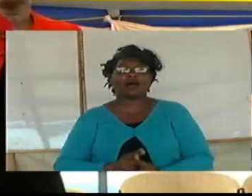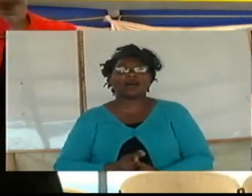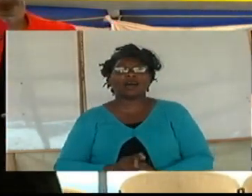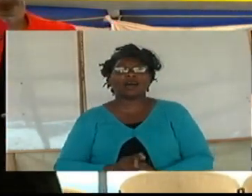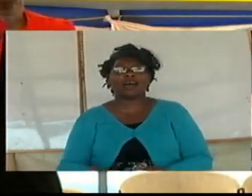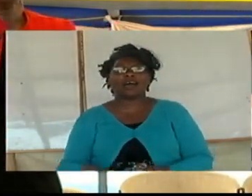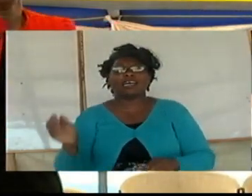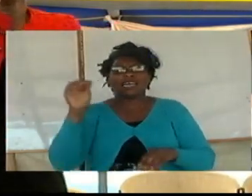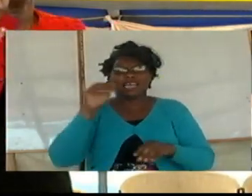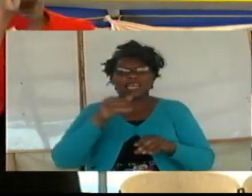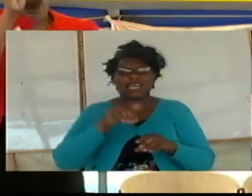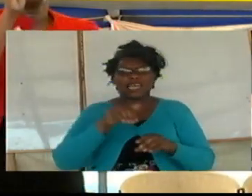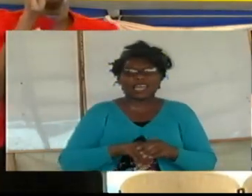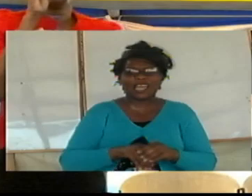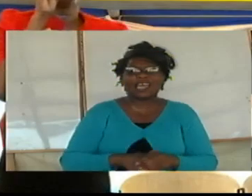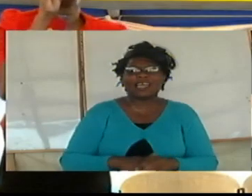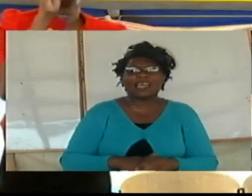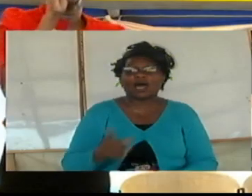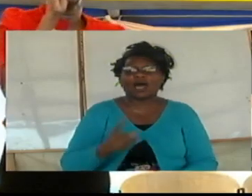Hosanna in the